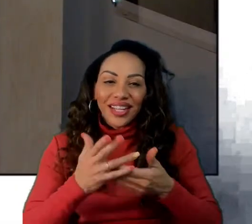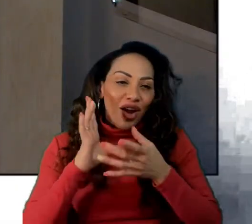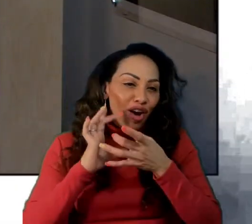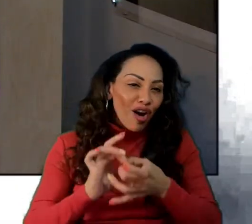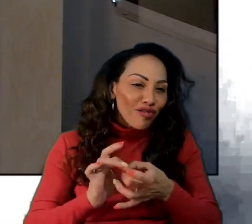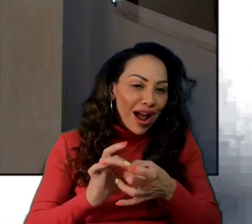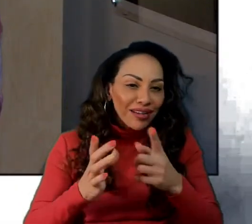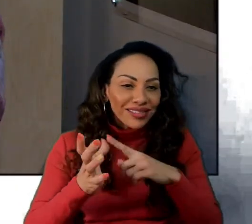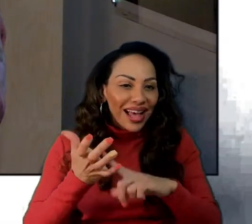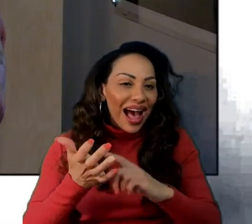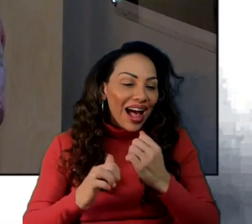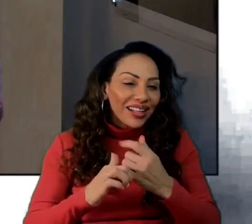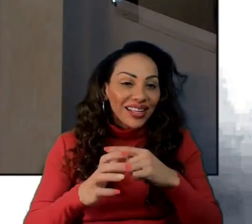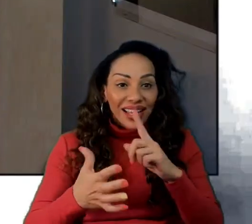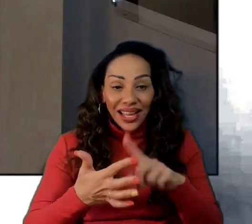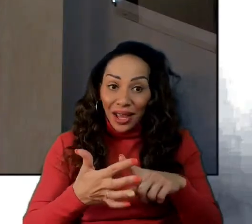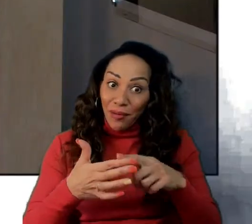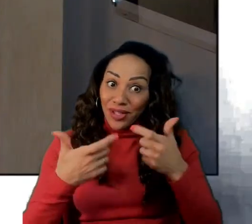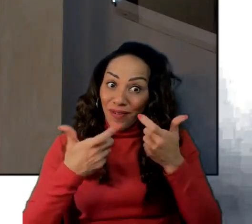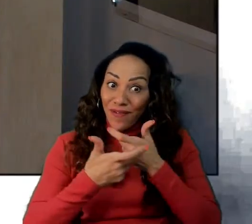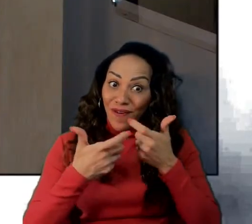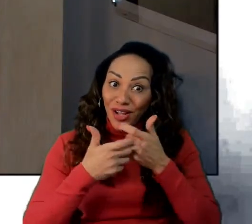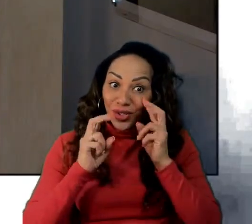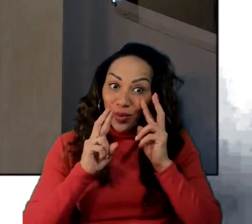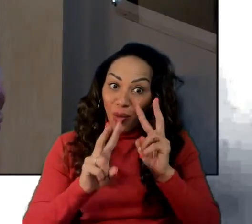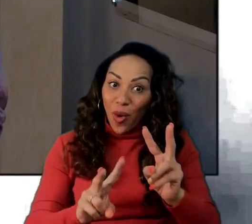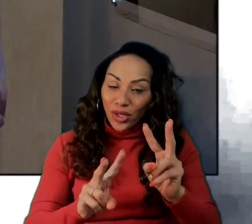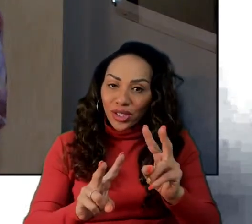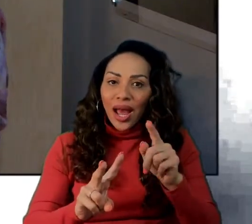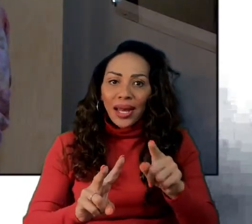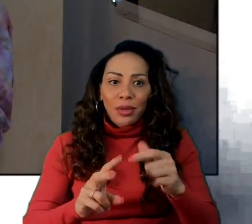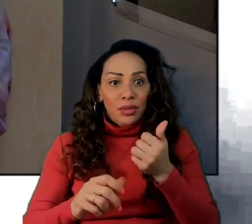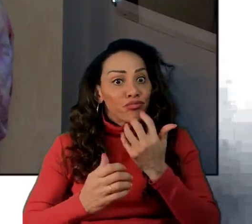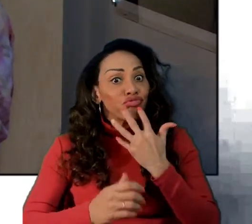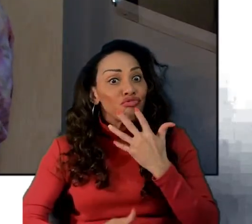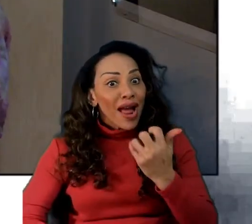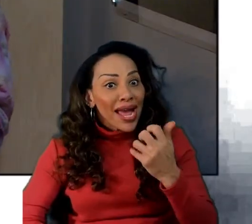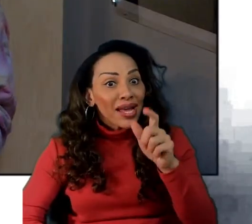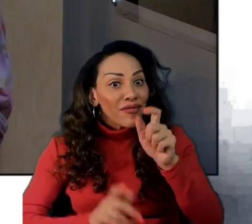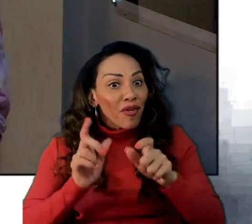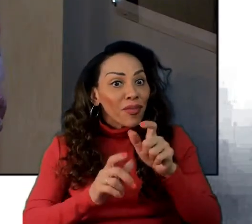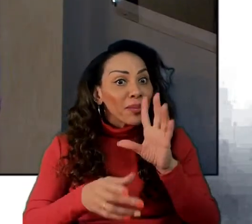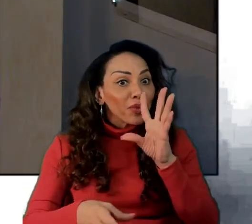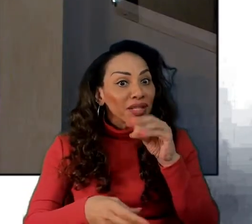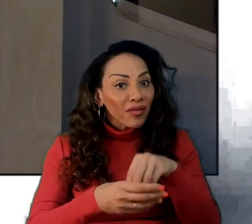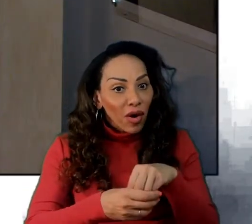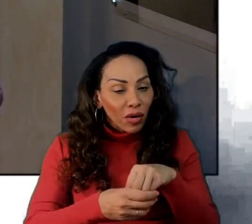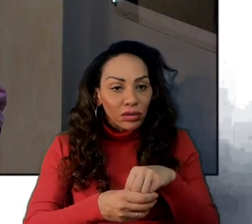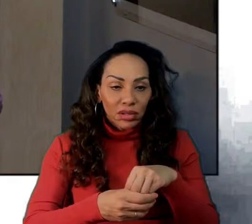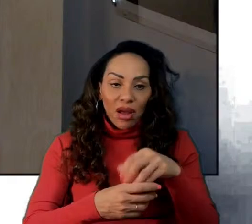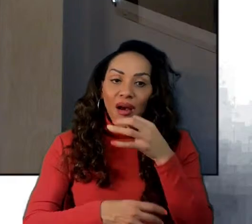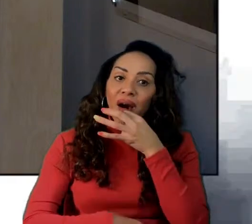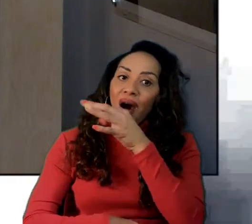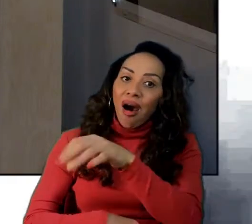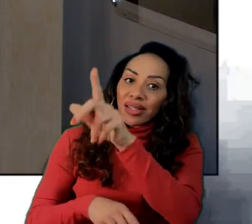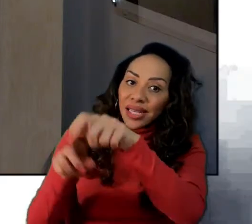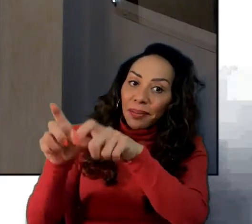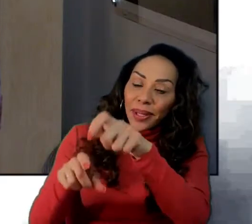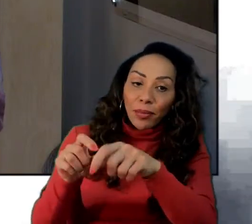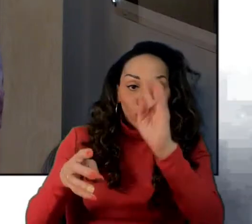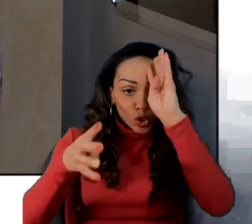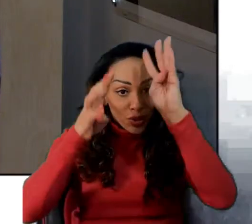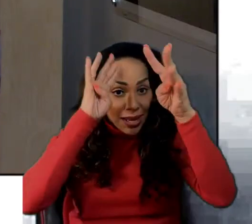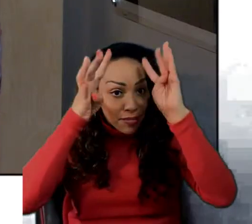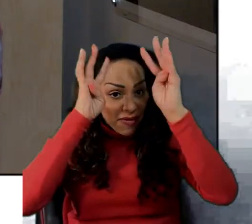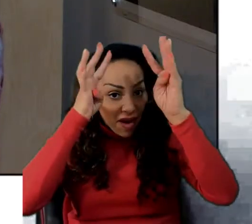incredibly fun to watch, and it was brave for people to participate in, because asking people to improvise in public is a big